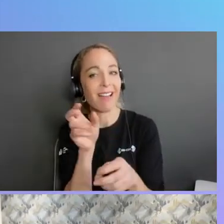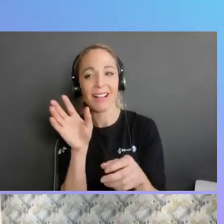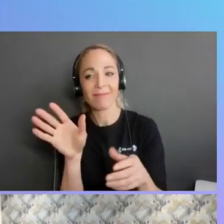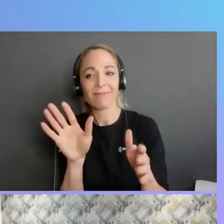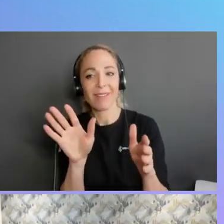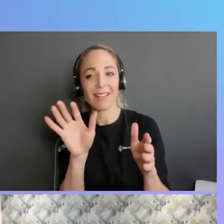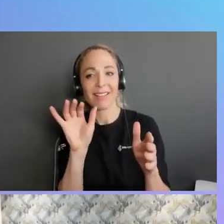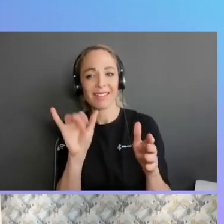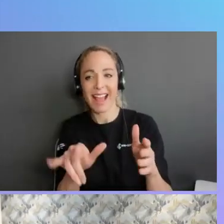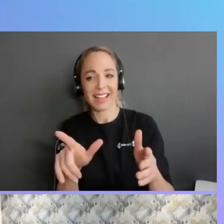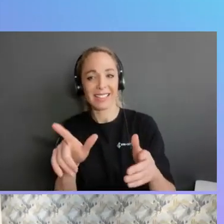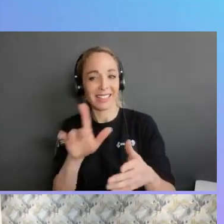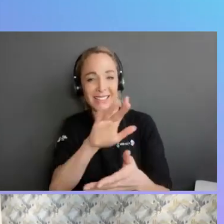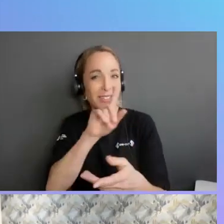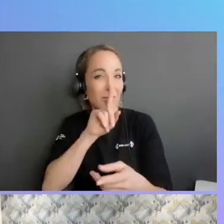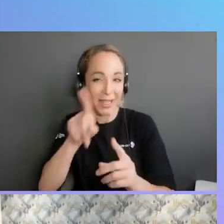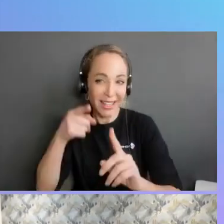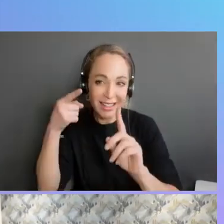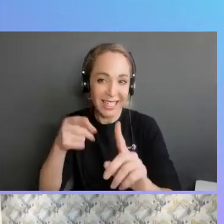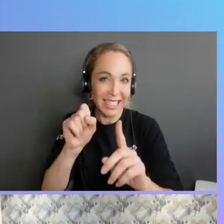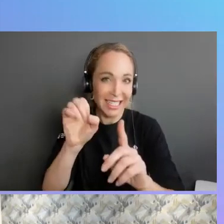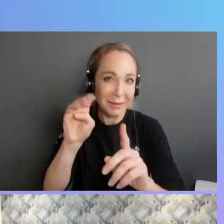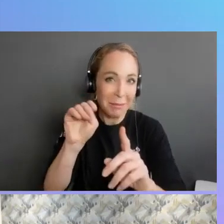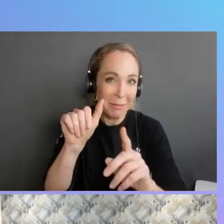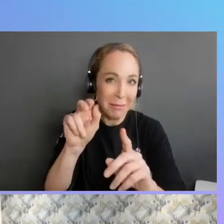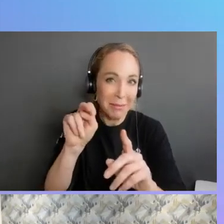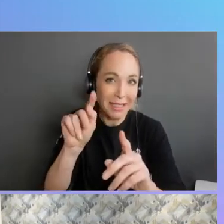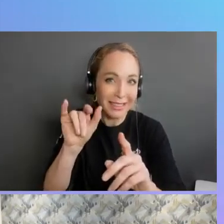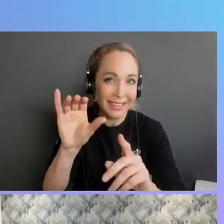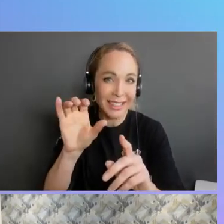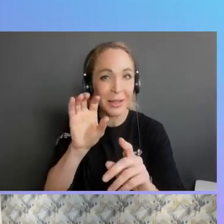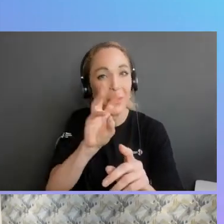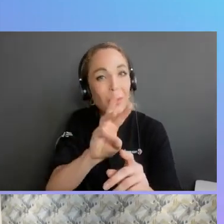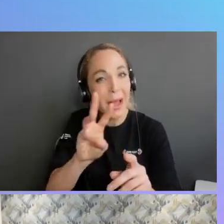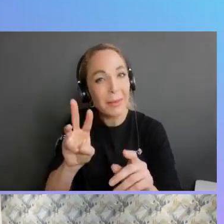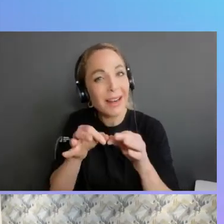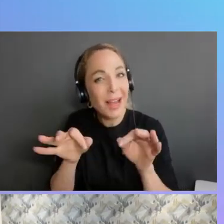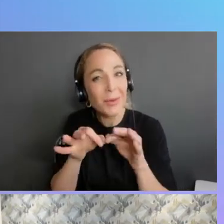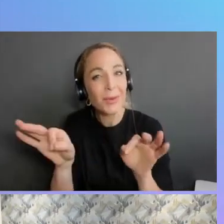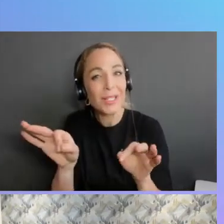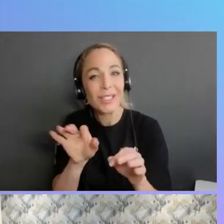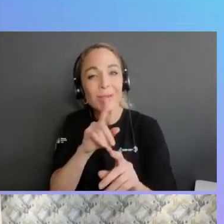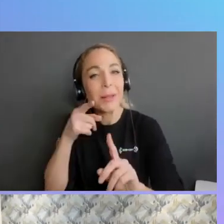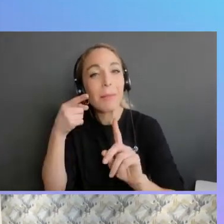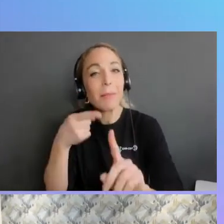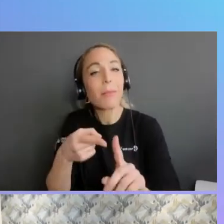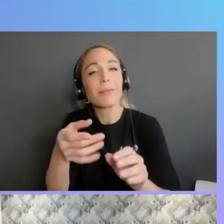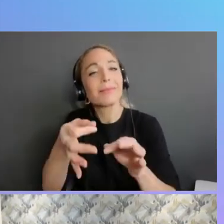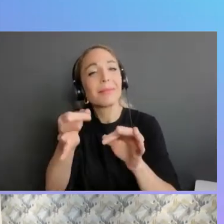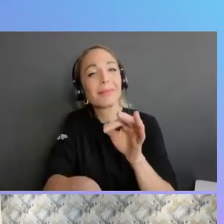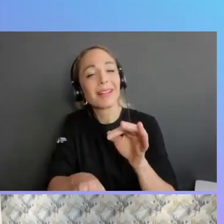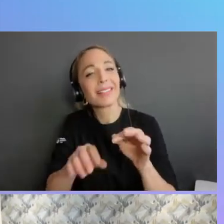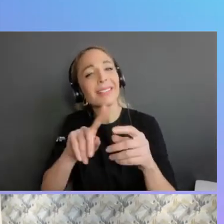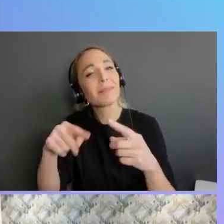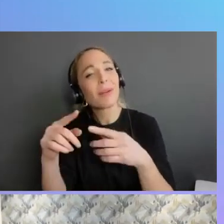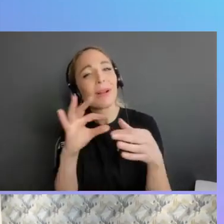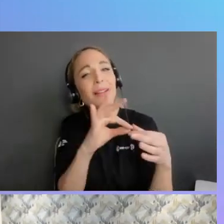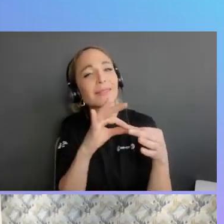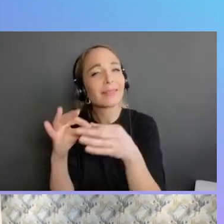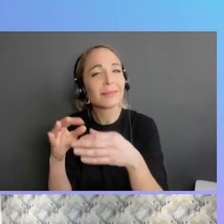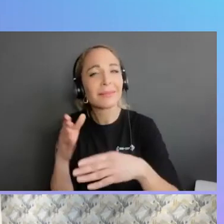very simple. It is just about the relationship between things. Let's talk